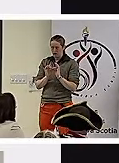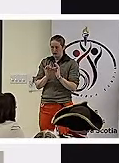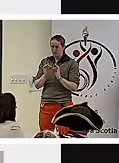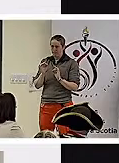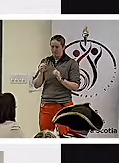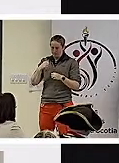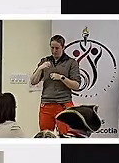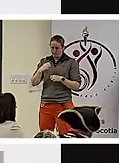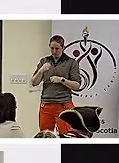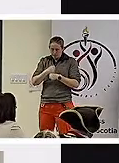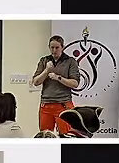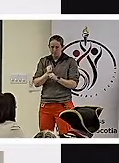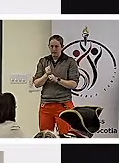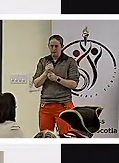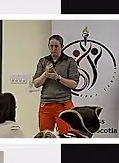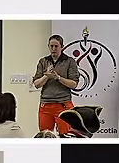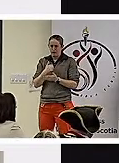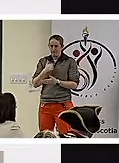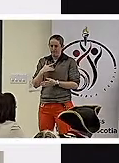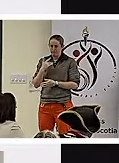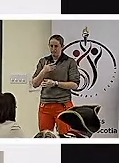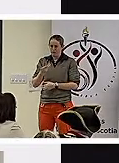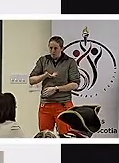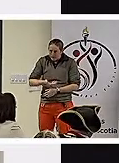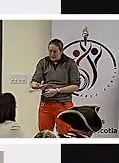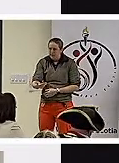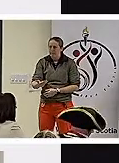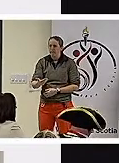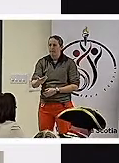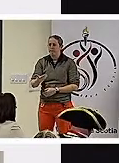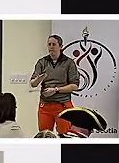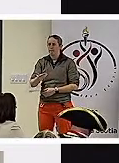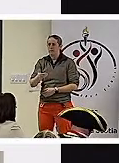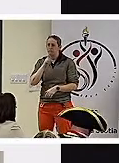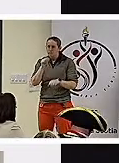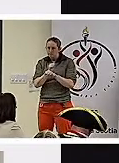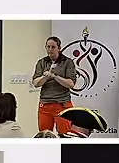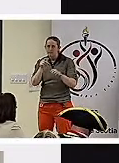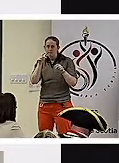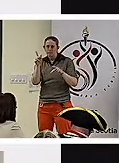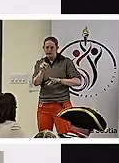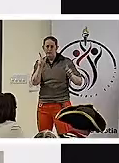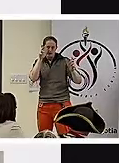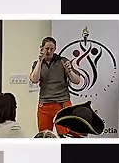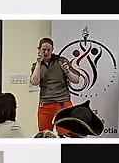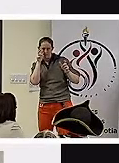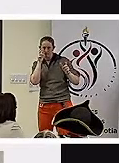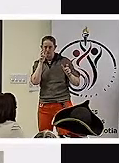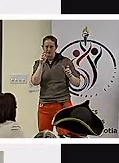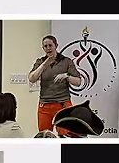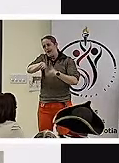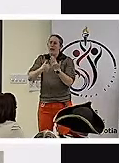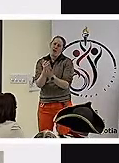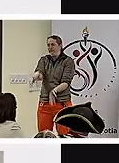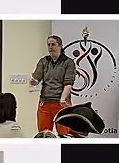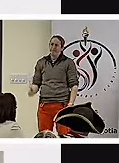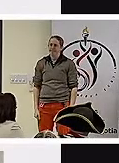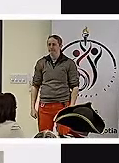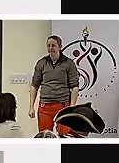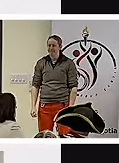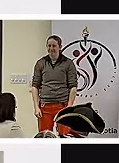welcome and heard and all that. Yeah. All right. Great. Well, thank you very